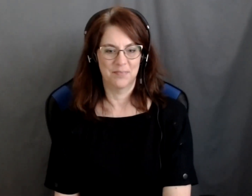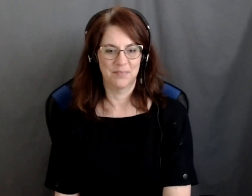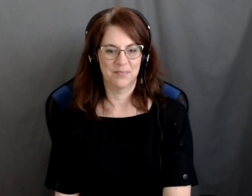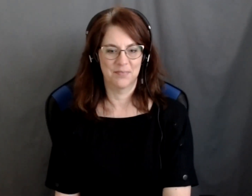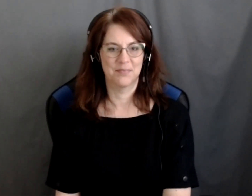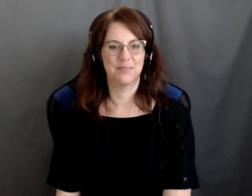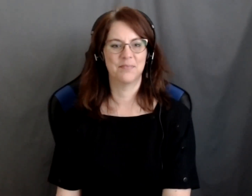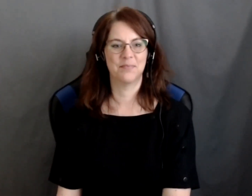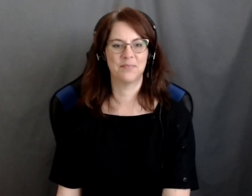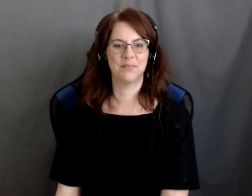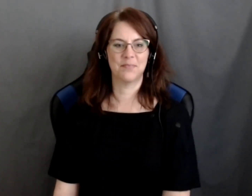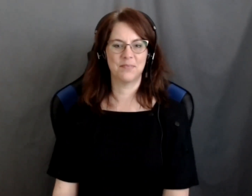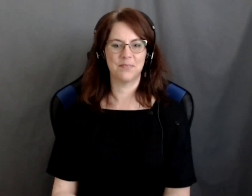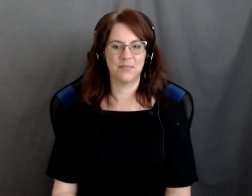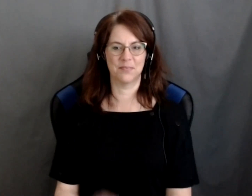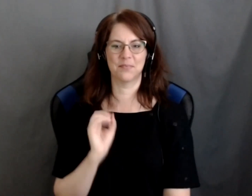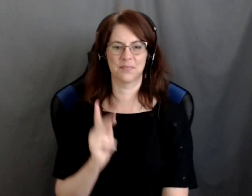Okay.